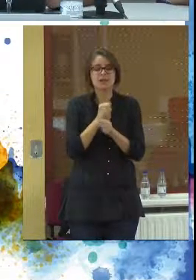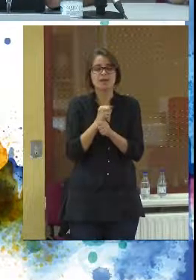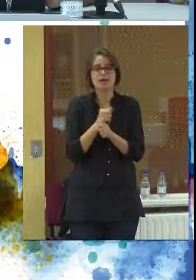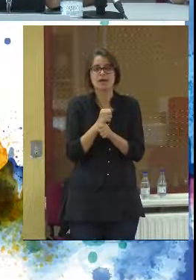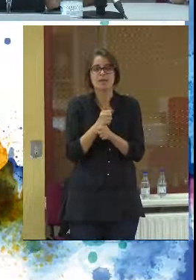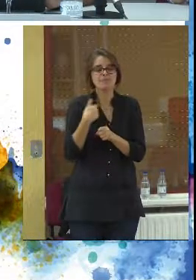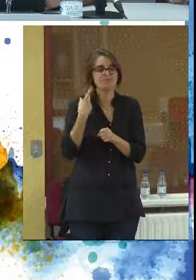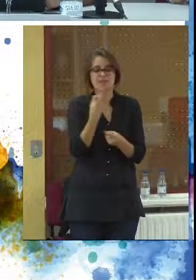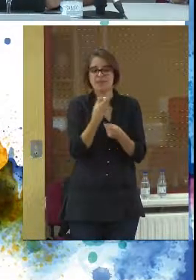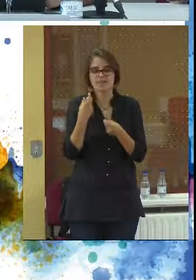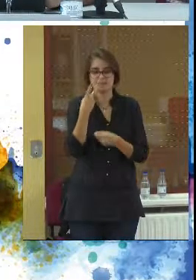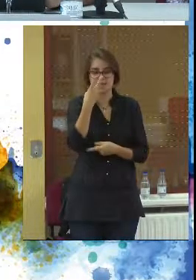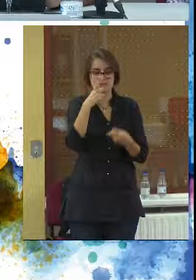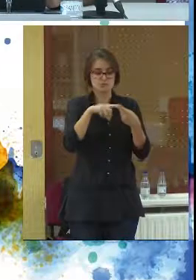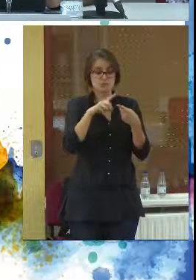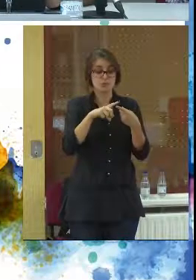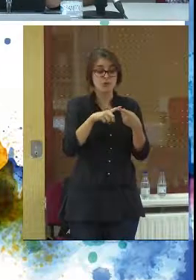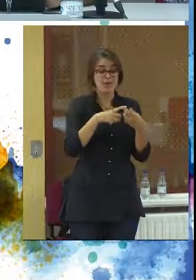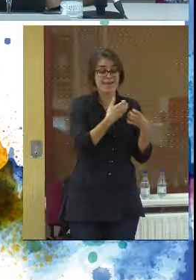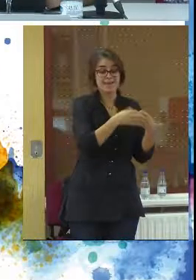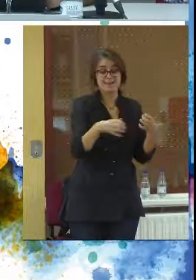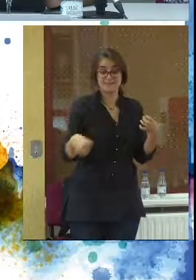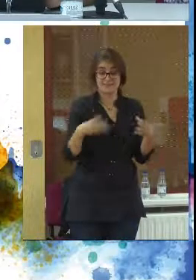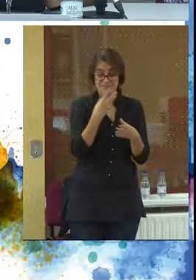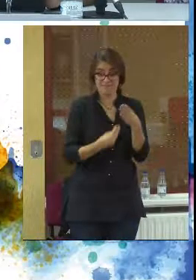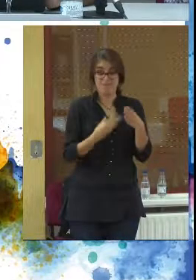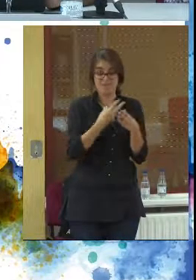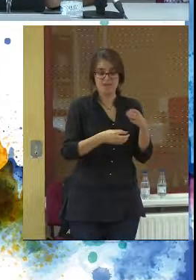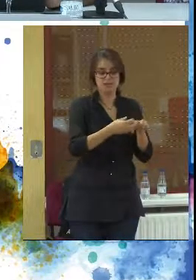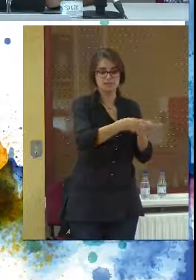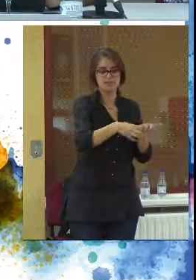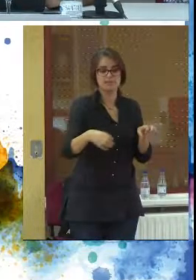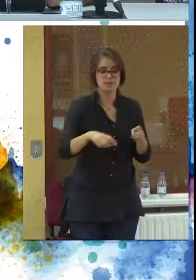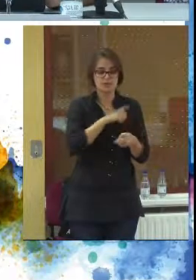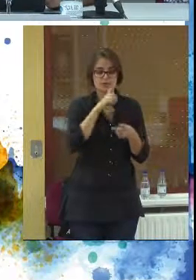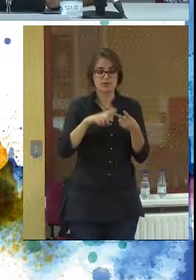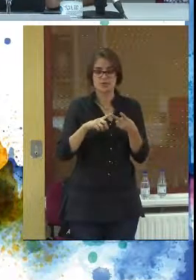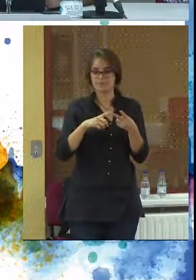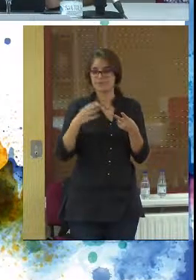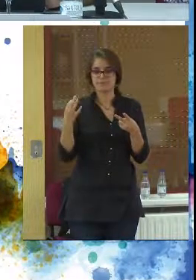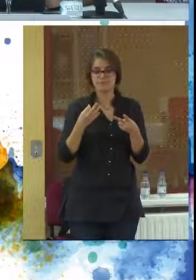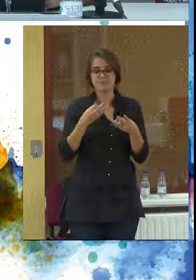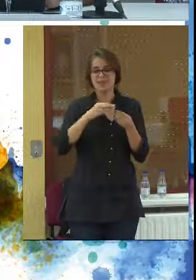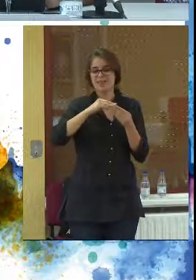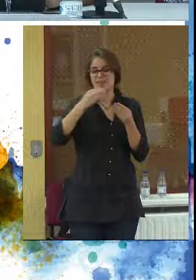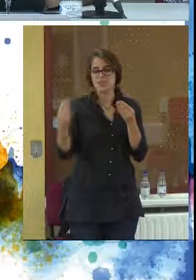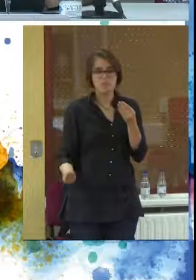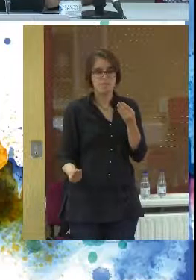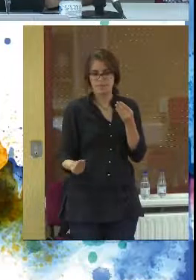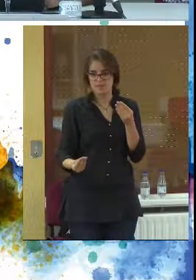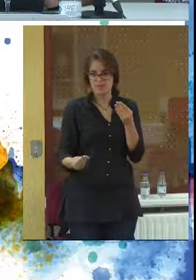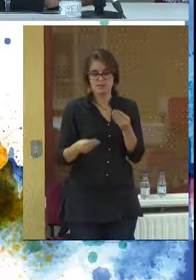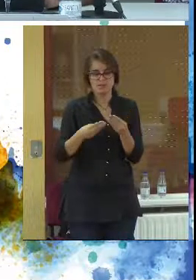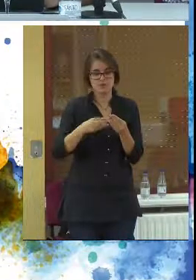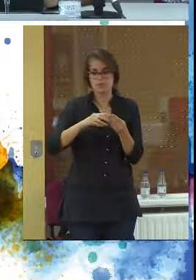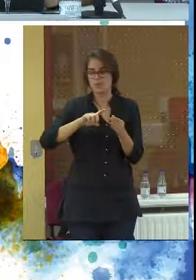One part of this task is classifying parts, and the other is